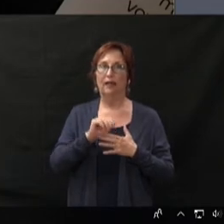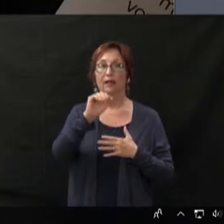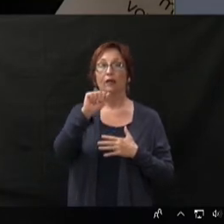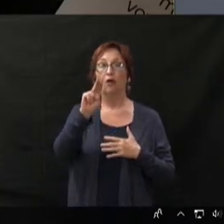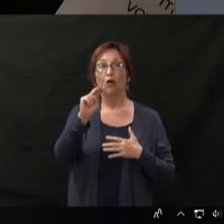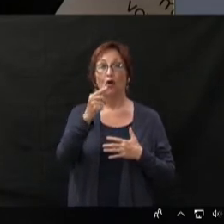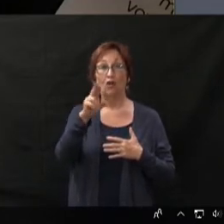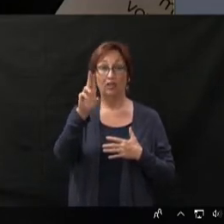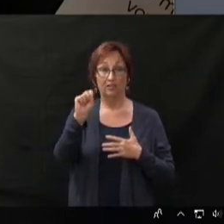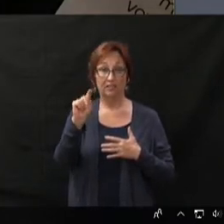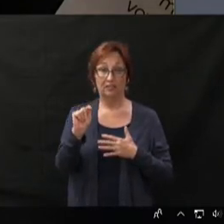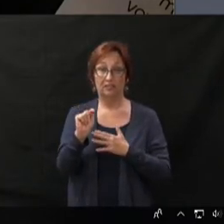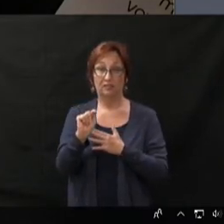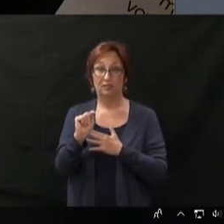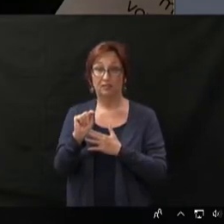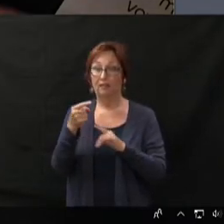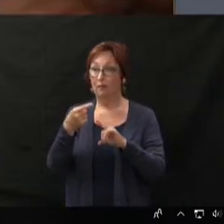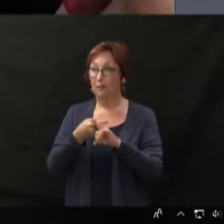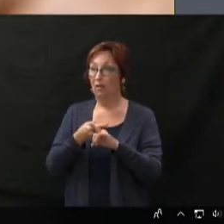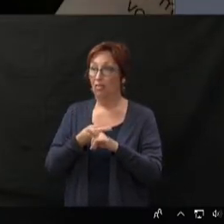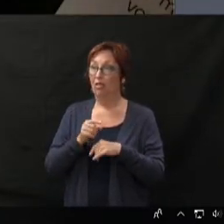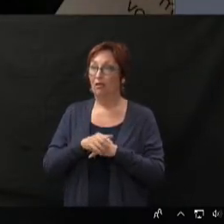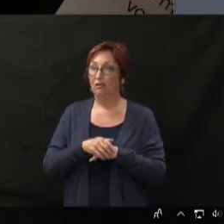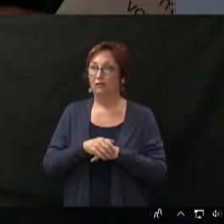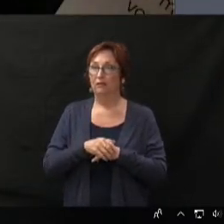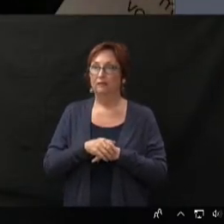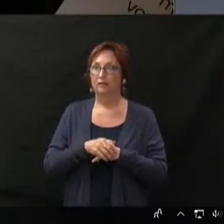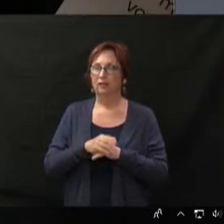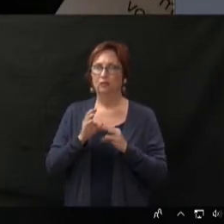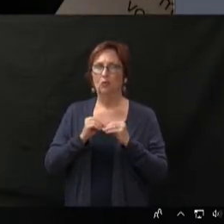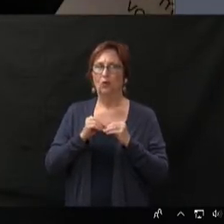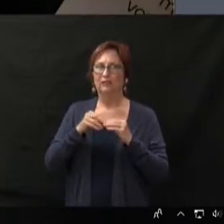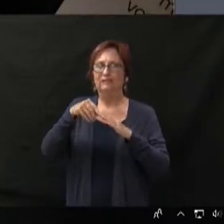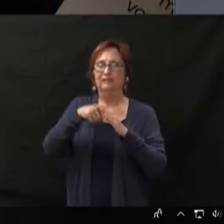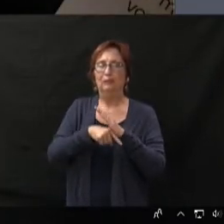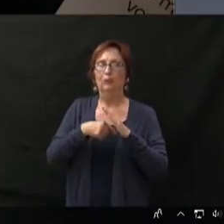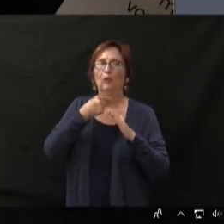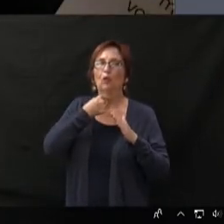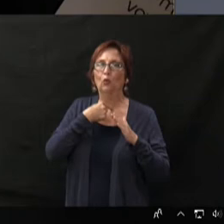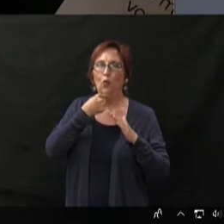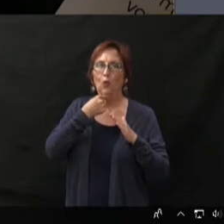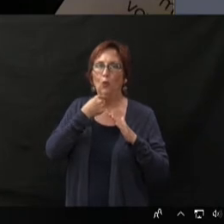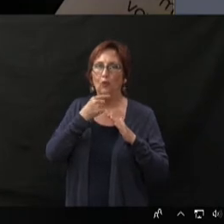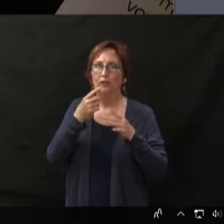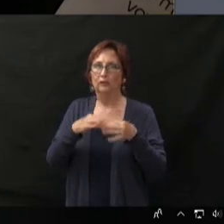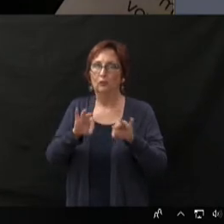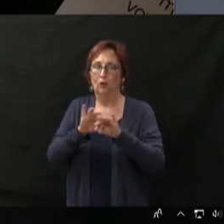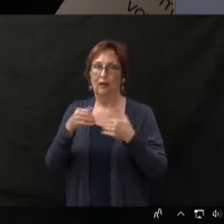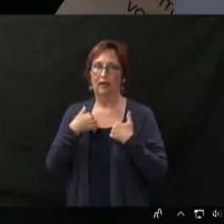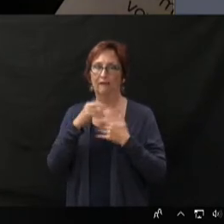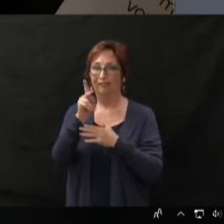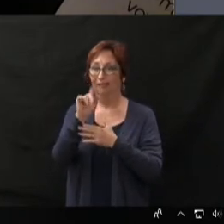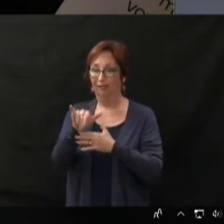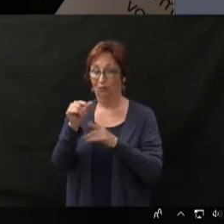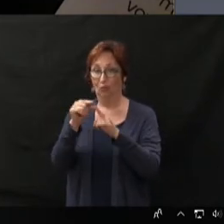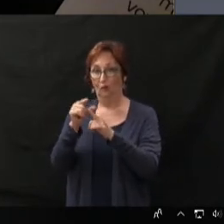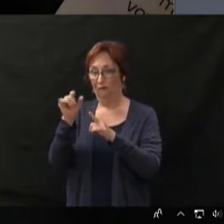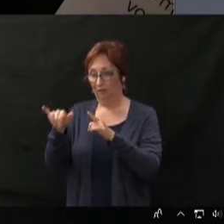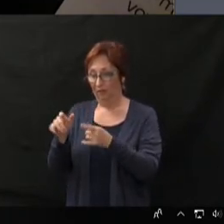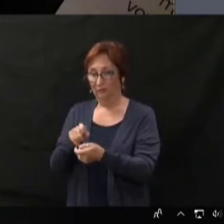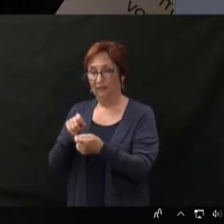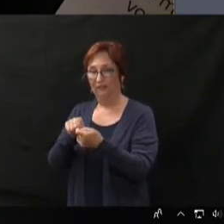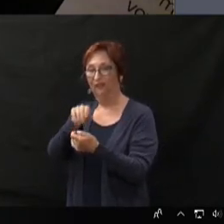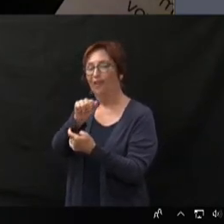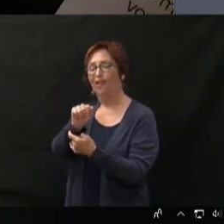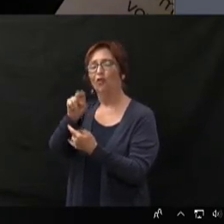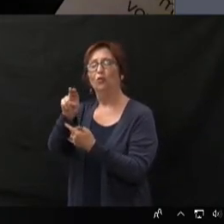say August. August. It's very important to have the key word for this particular one because it's a